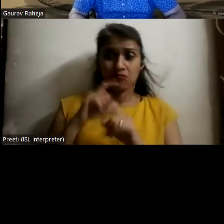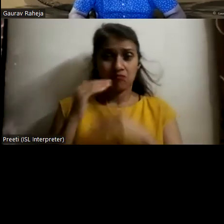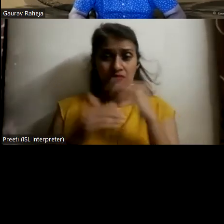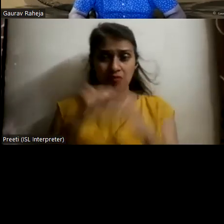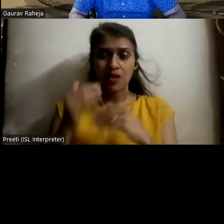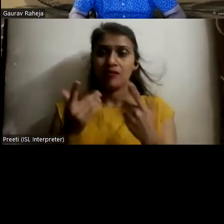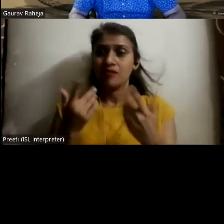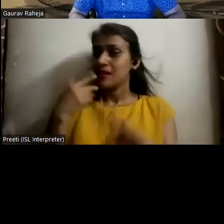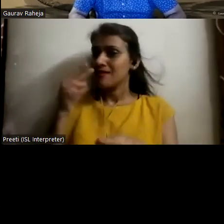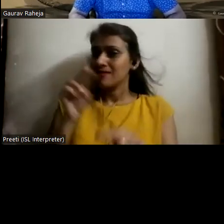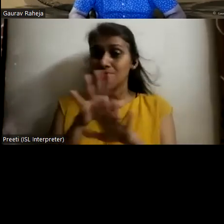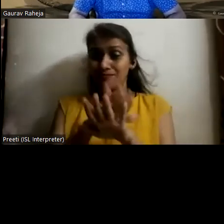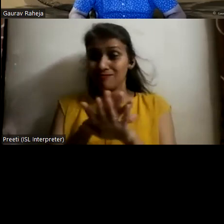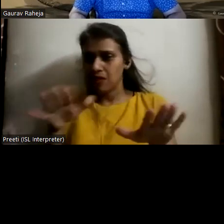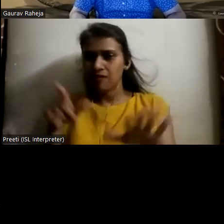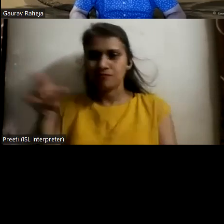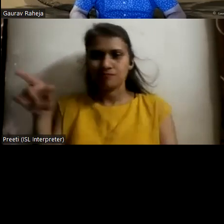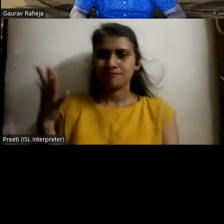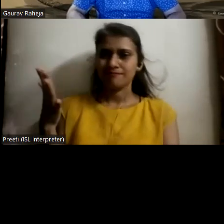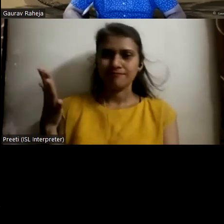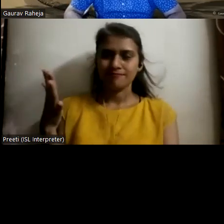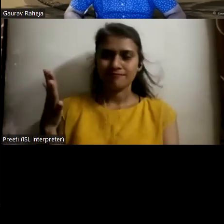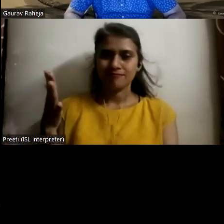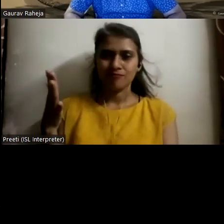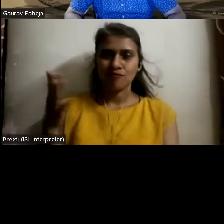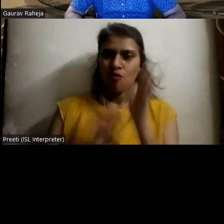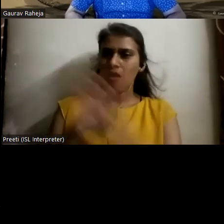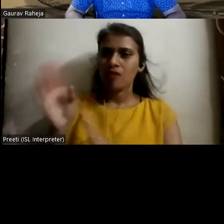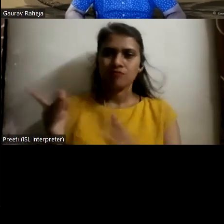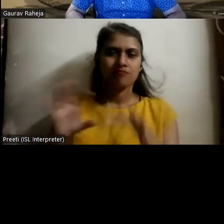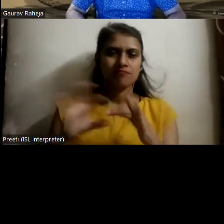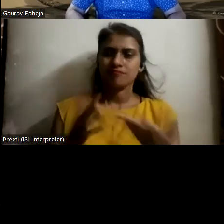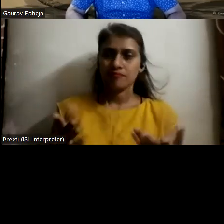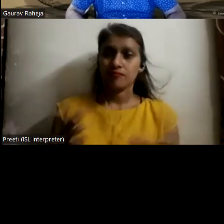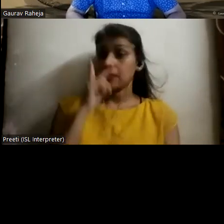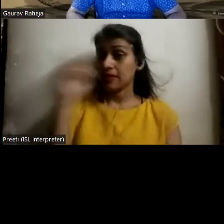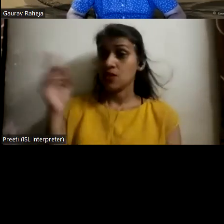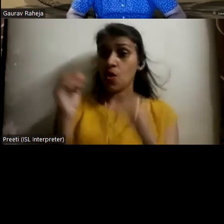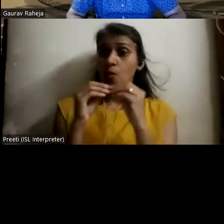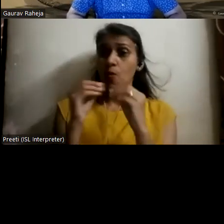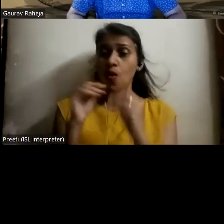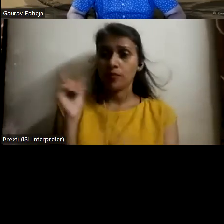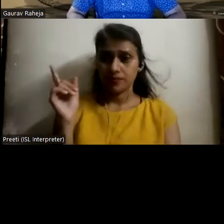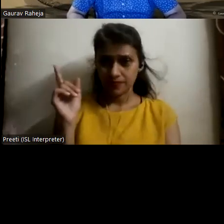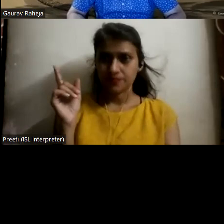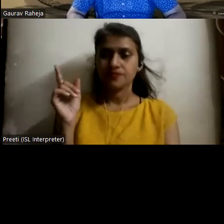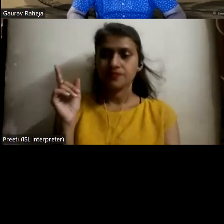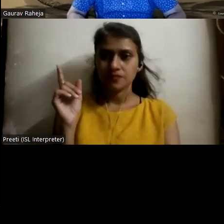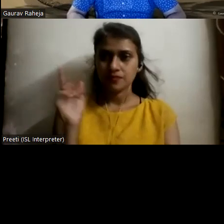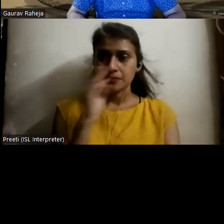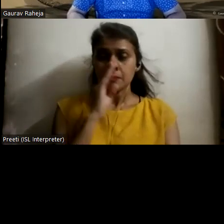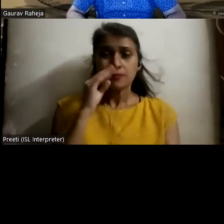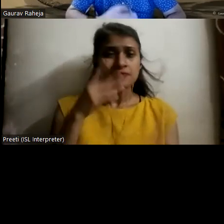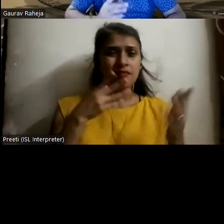nature, right? You can go to the city of Mumbai. It coexists with the